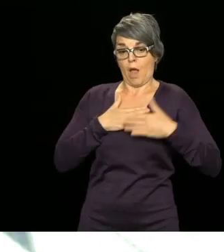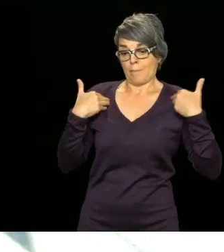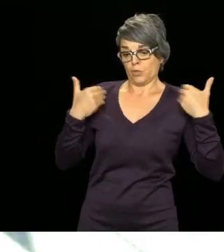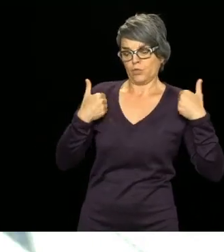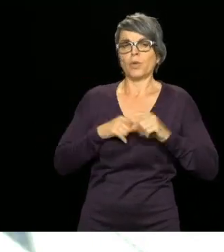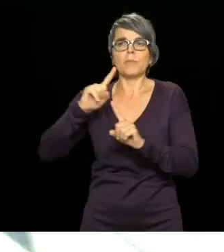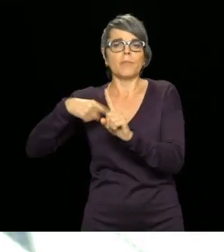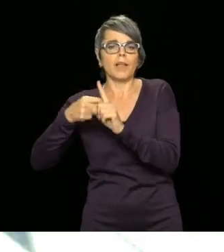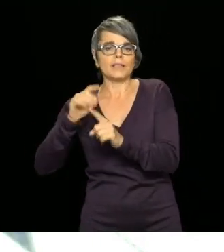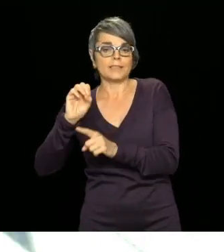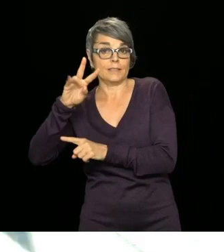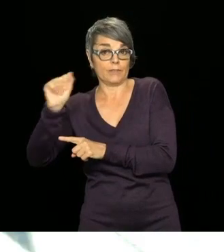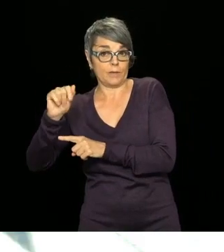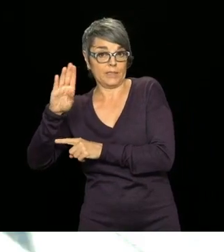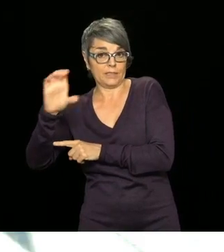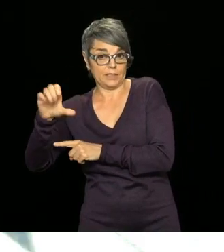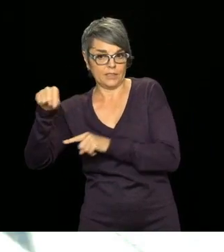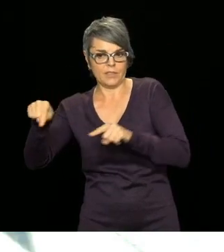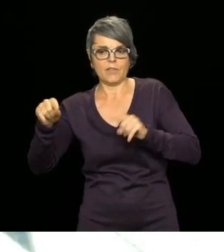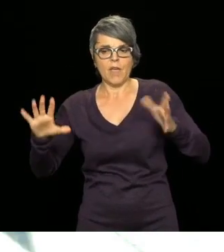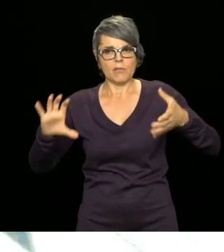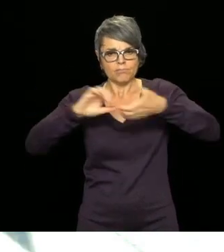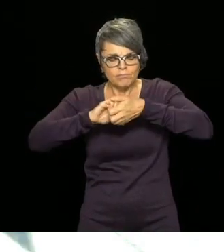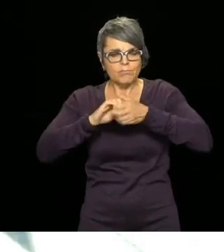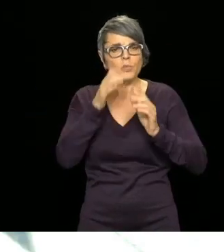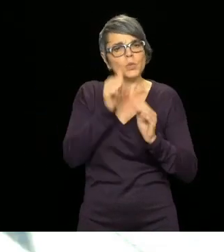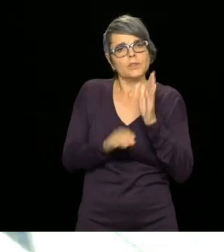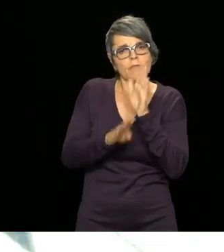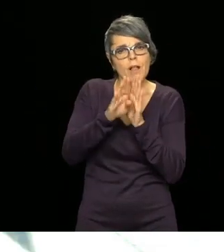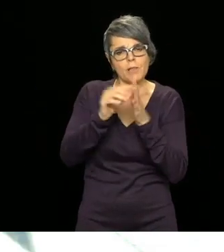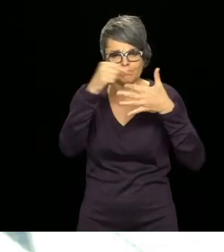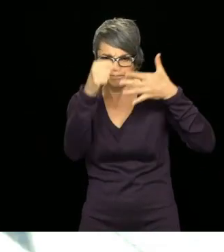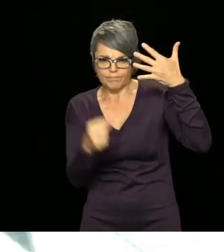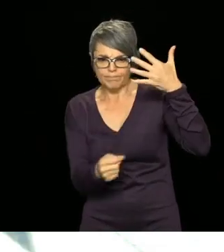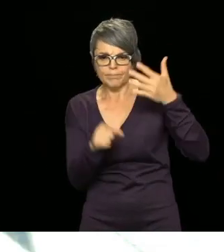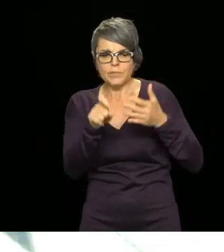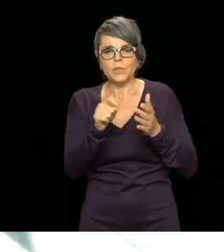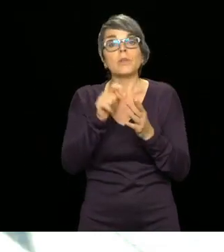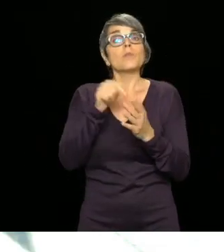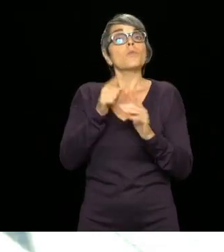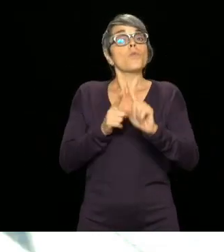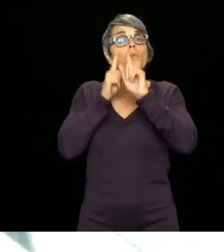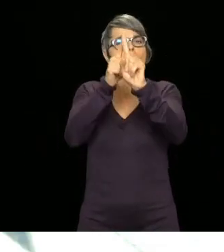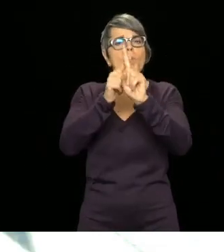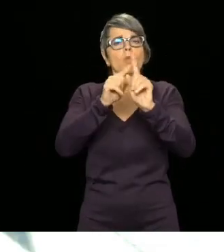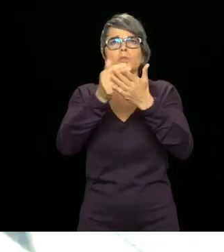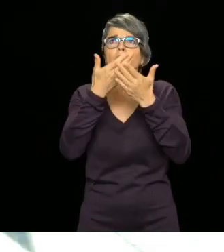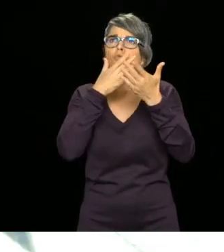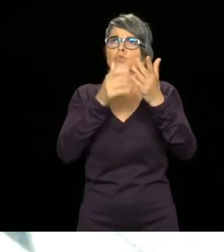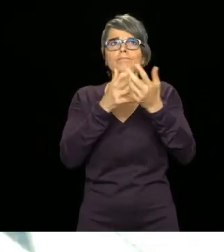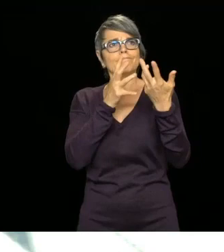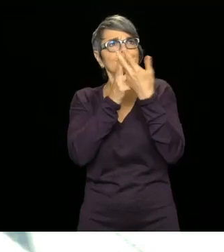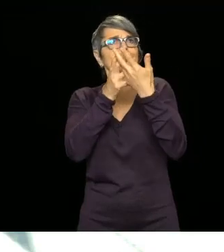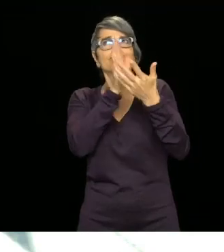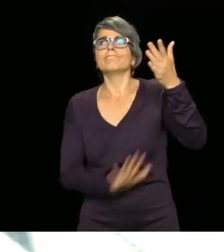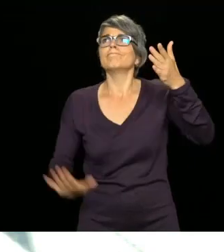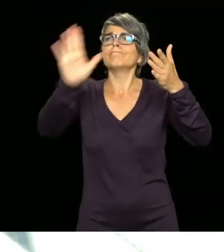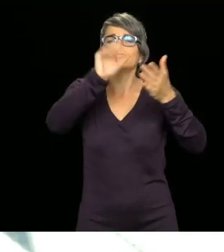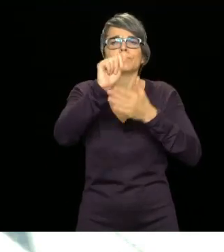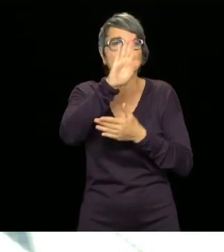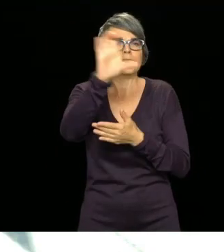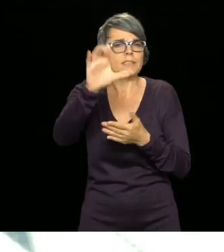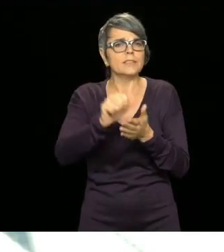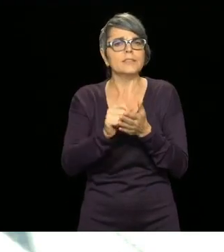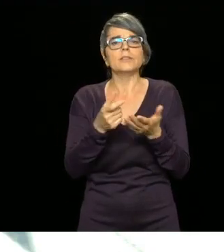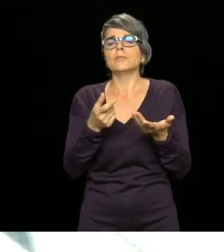needs of specific organizations and specific needs around the province, also recognizing the unique situations